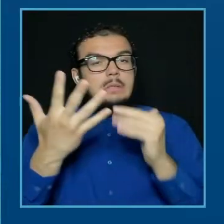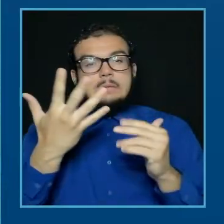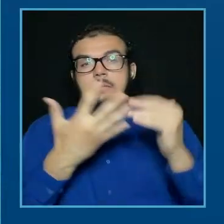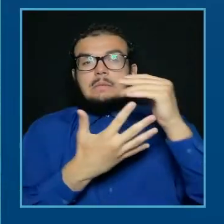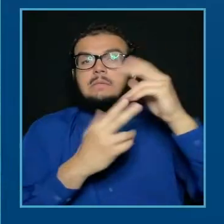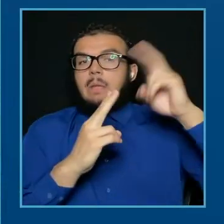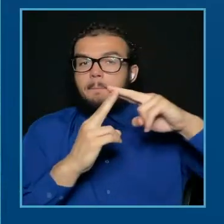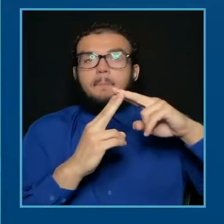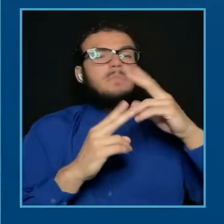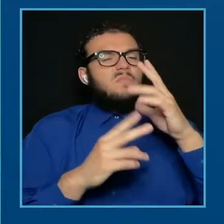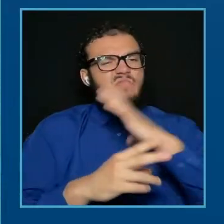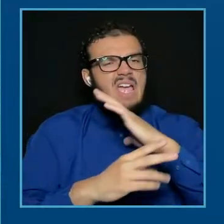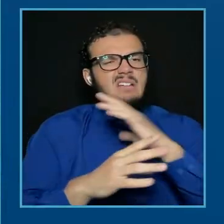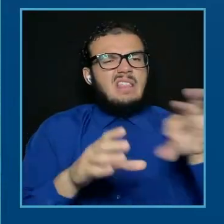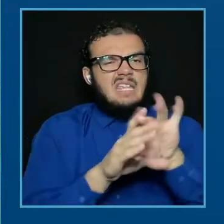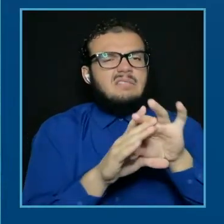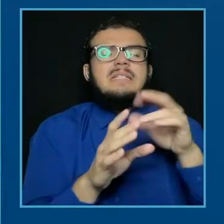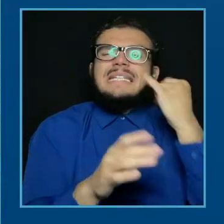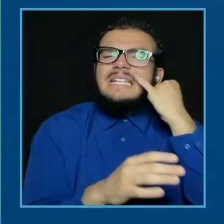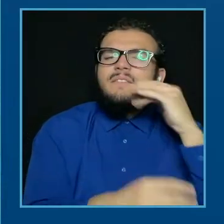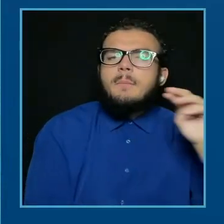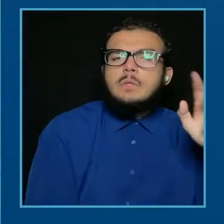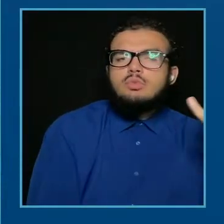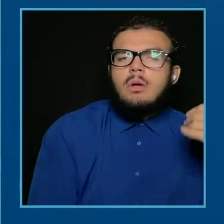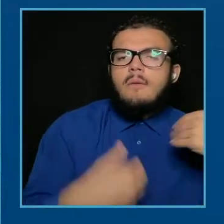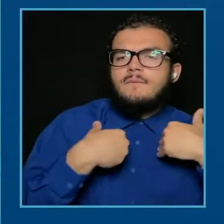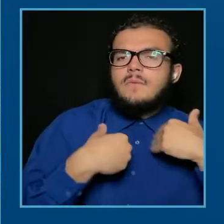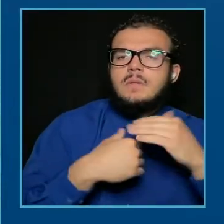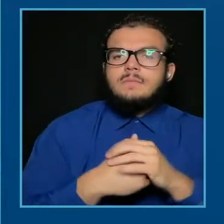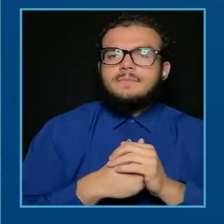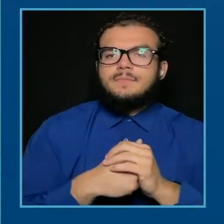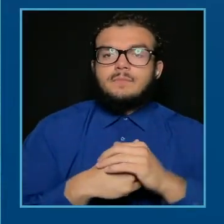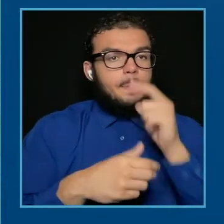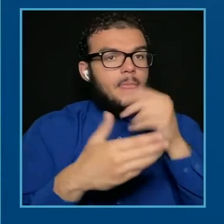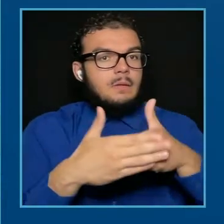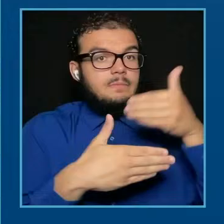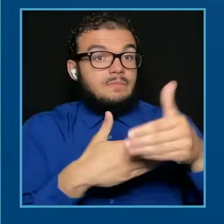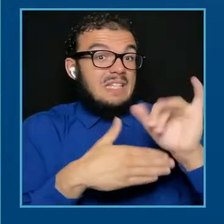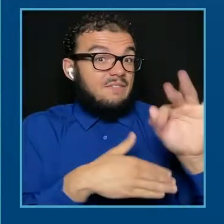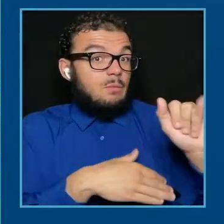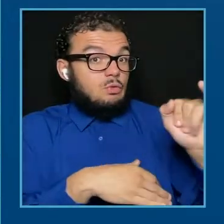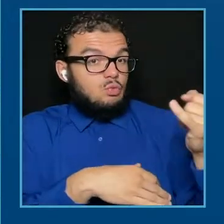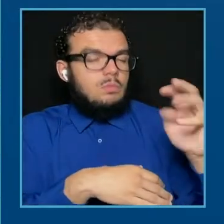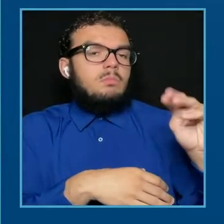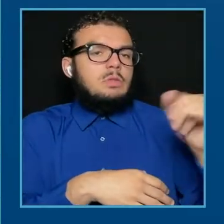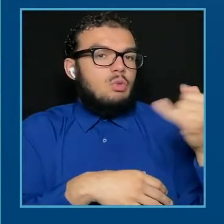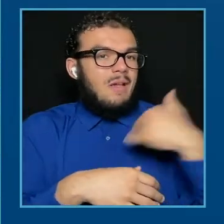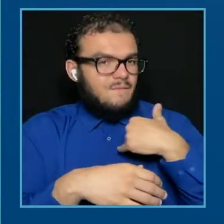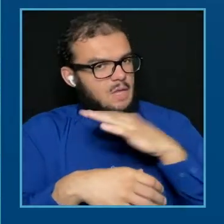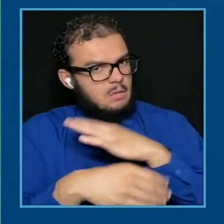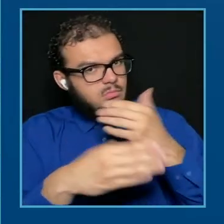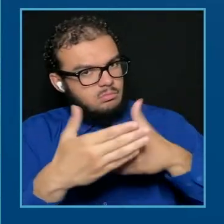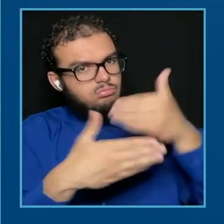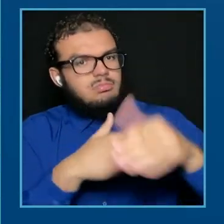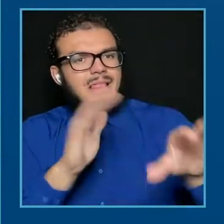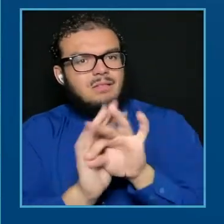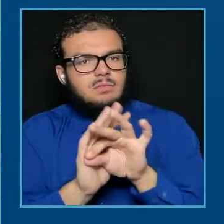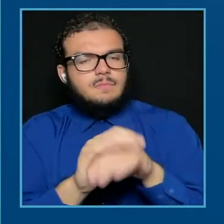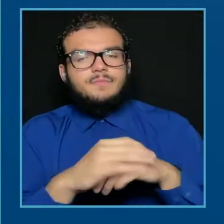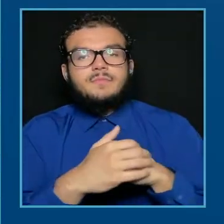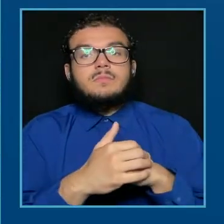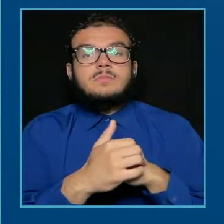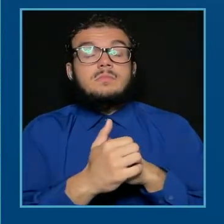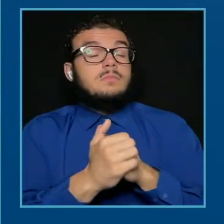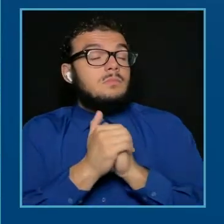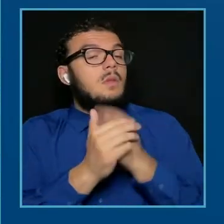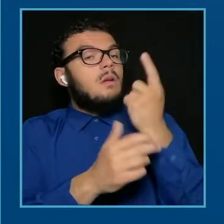elected, assuming they have a majority. You look at who comes next. If they have a majority, you declare them elected, unless that would